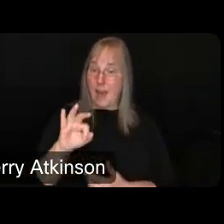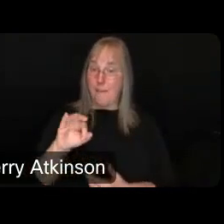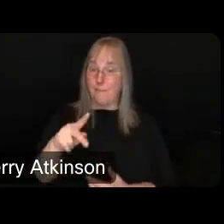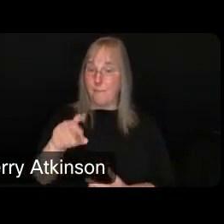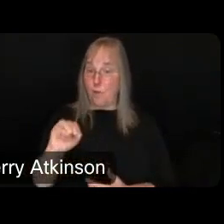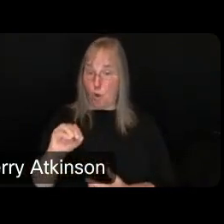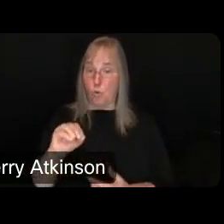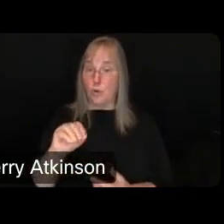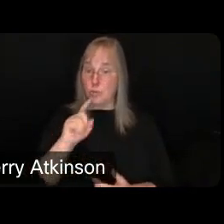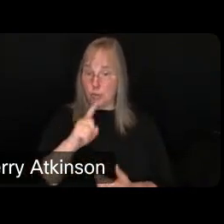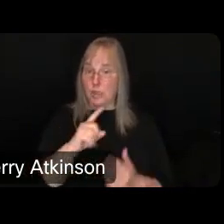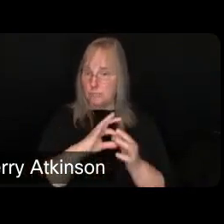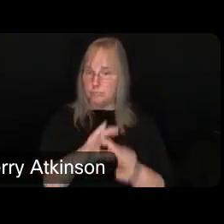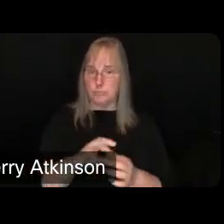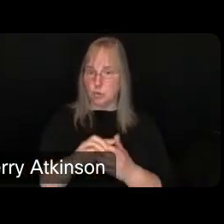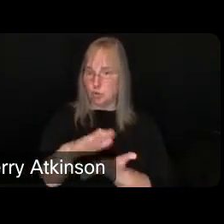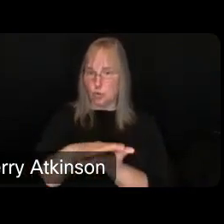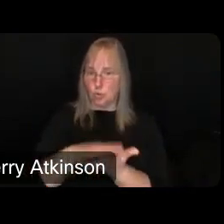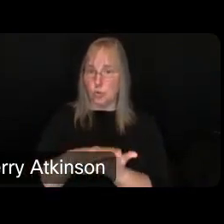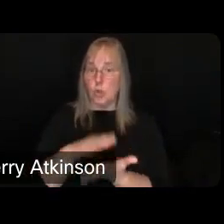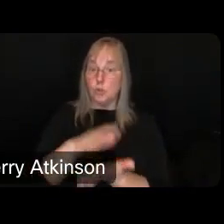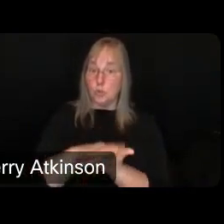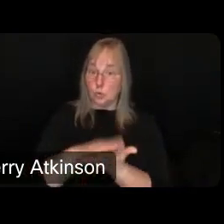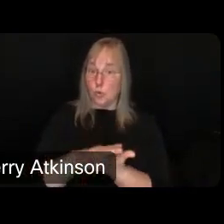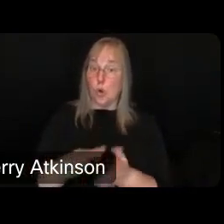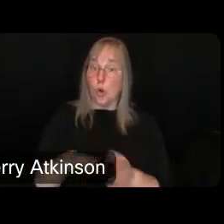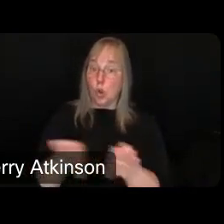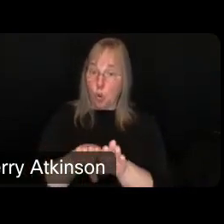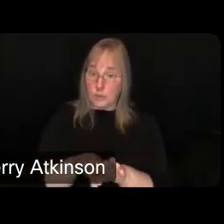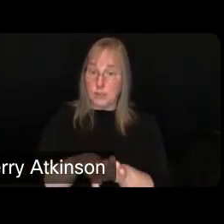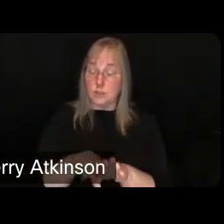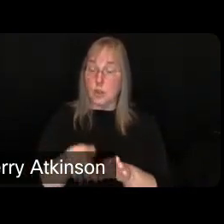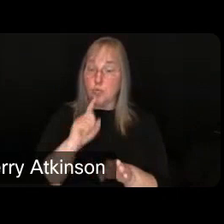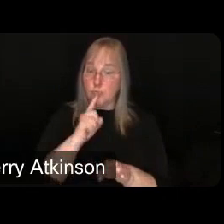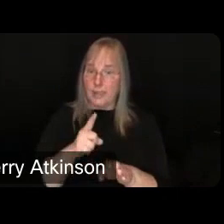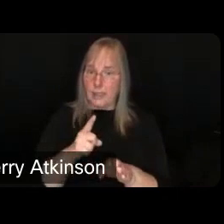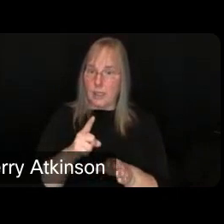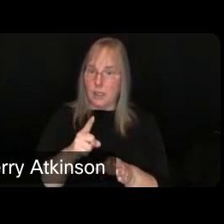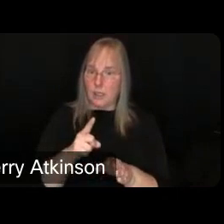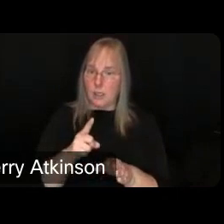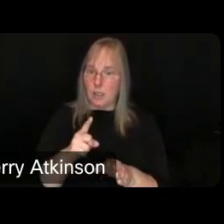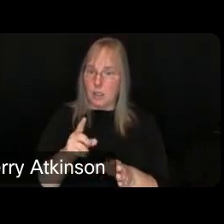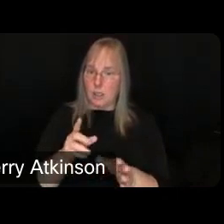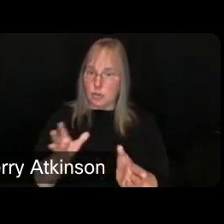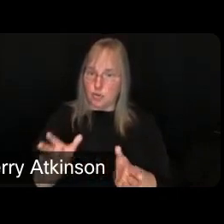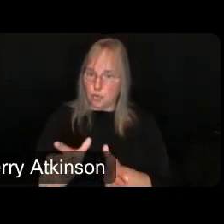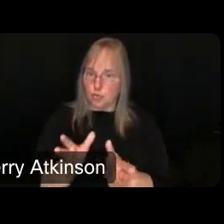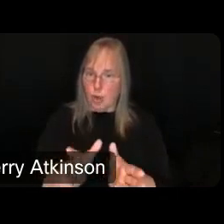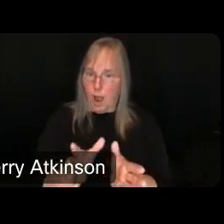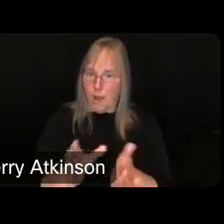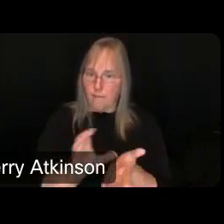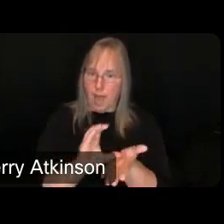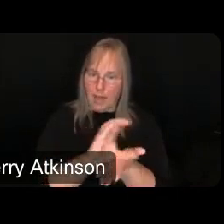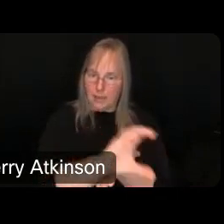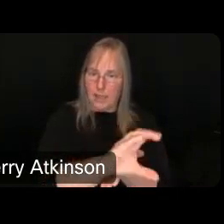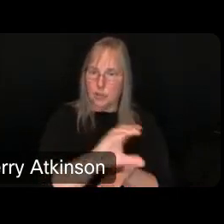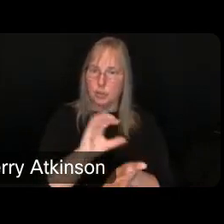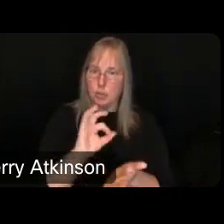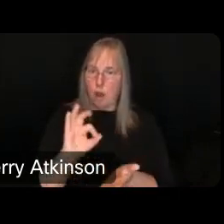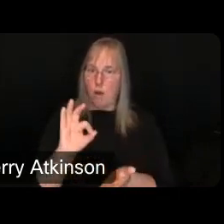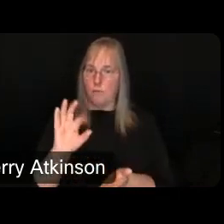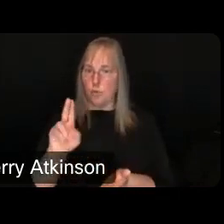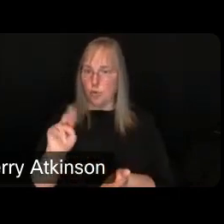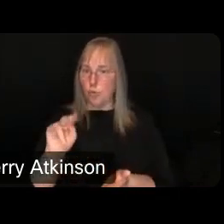what drive the allocation of units